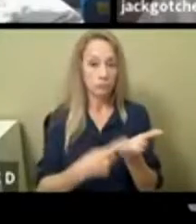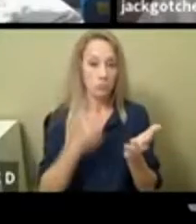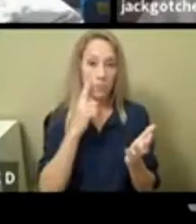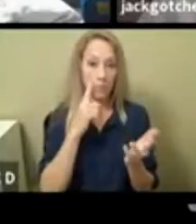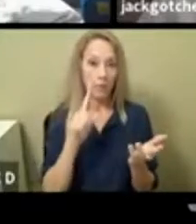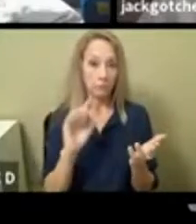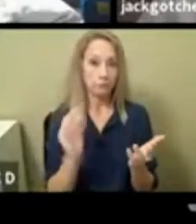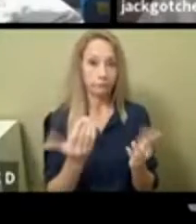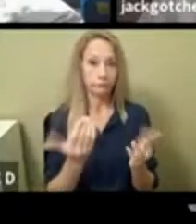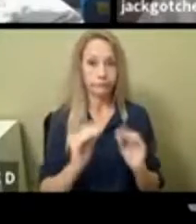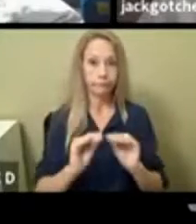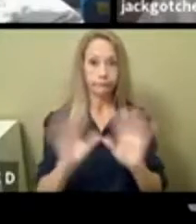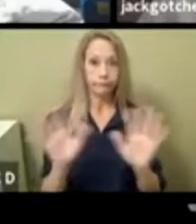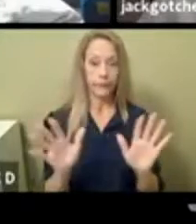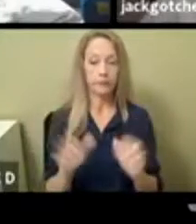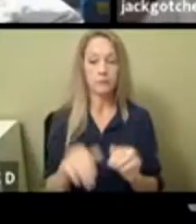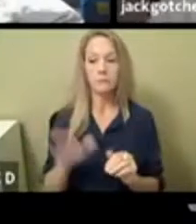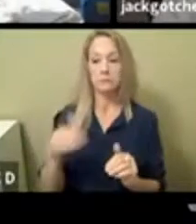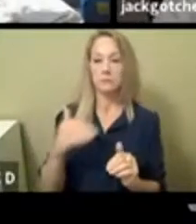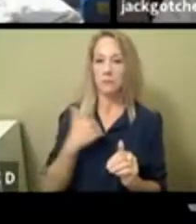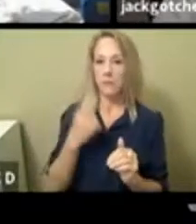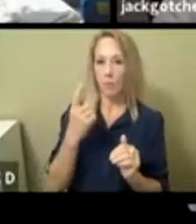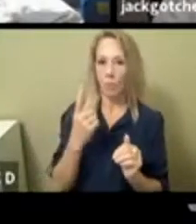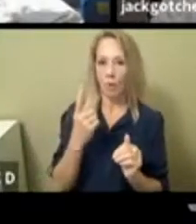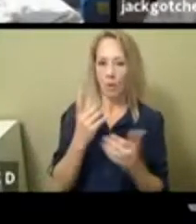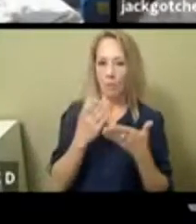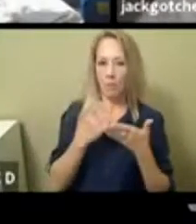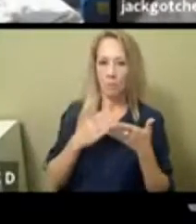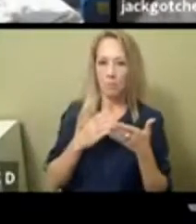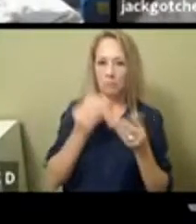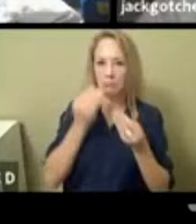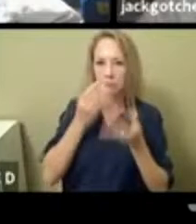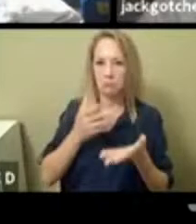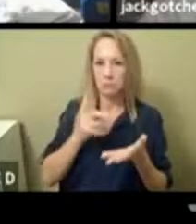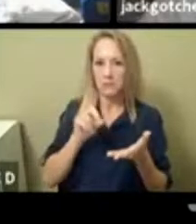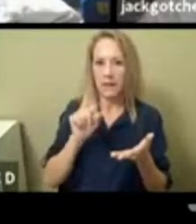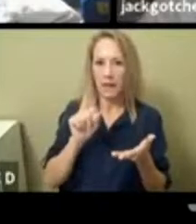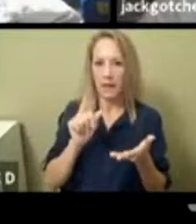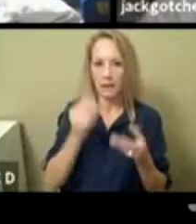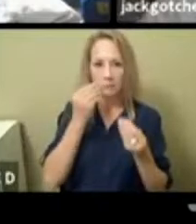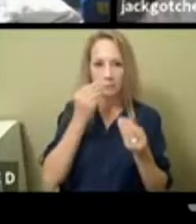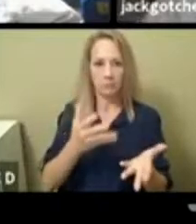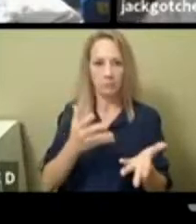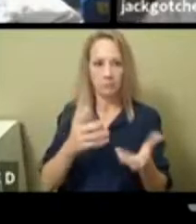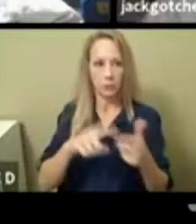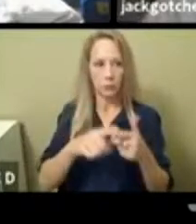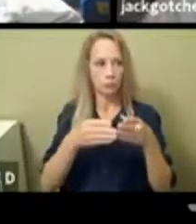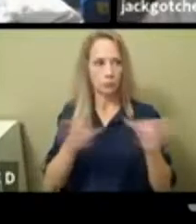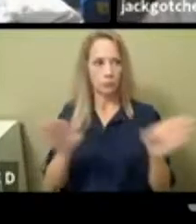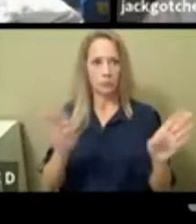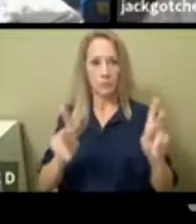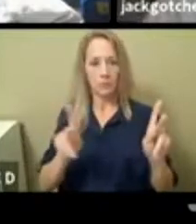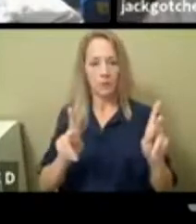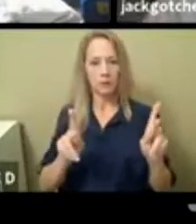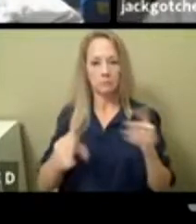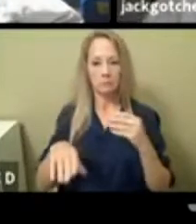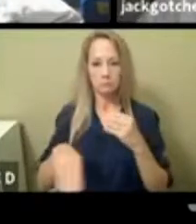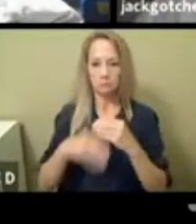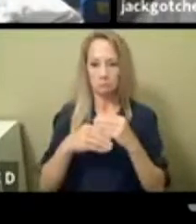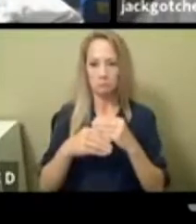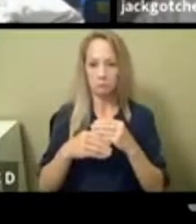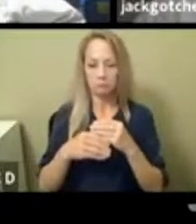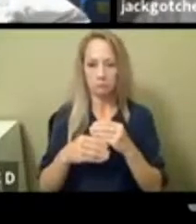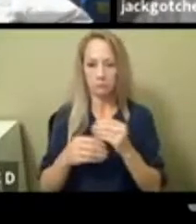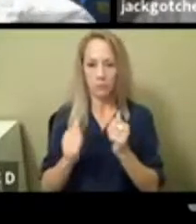And we just have one piece of data to share for the public and for everybody to see, which complements what Dr. Shamia showed,